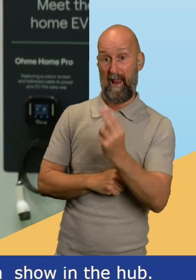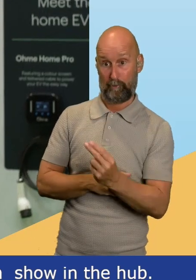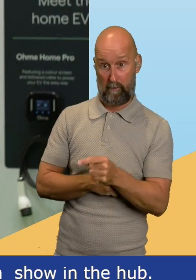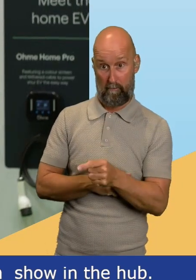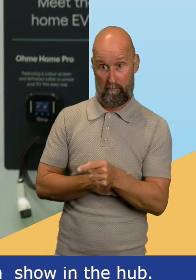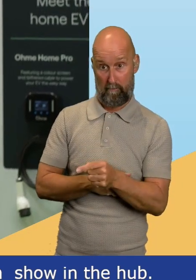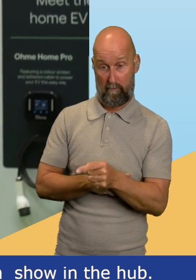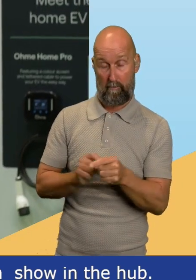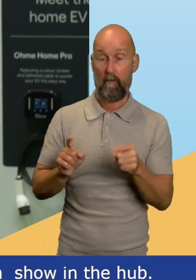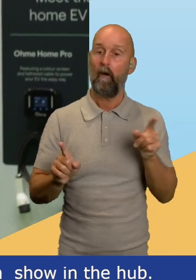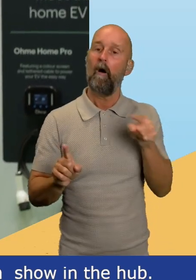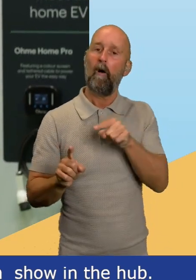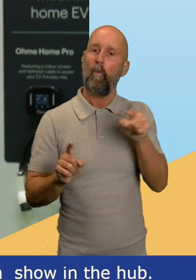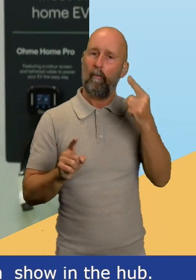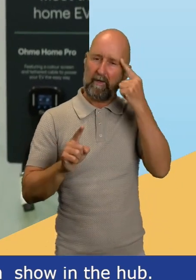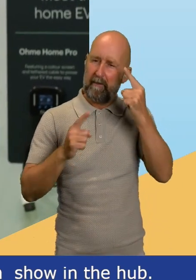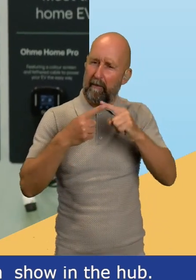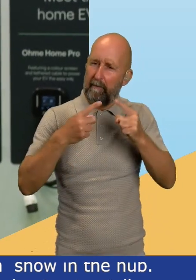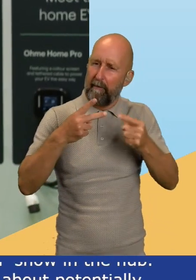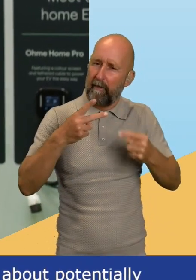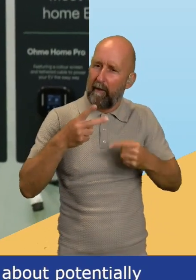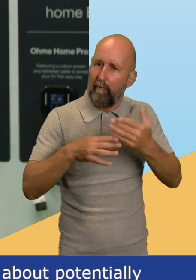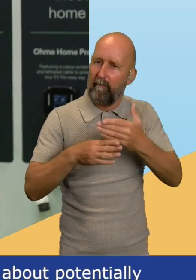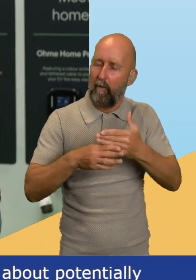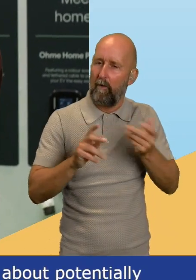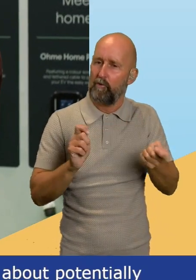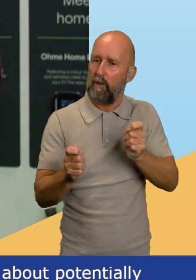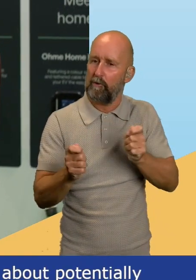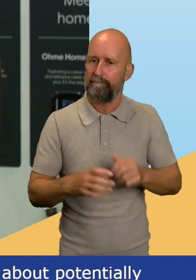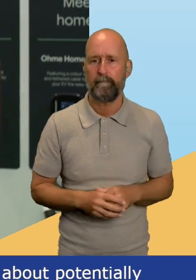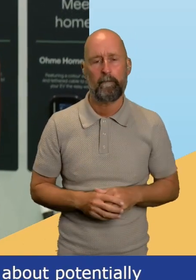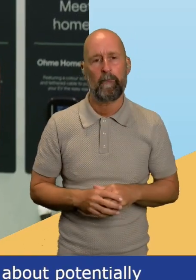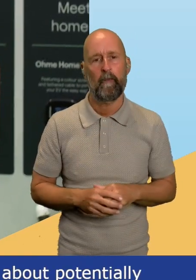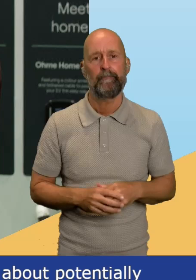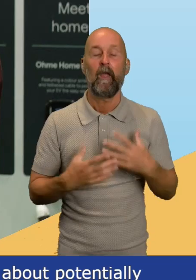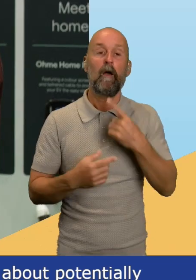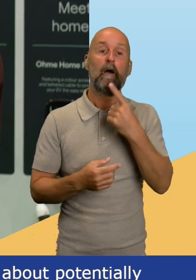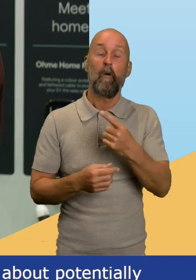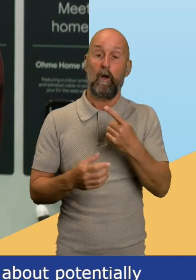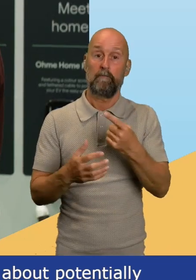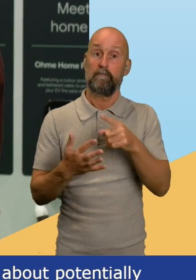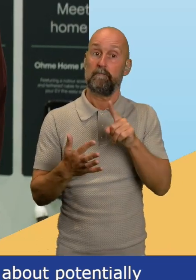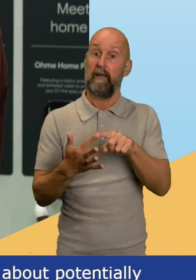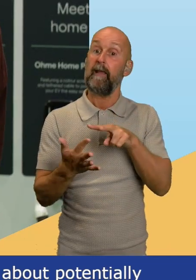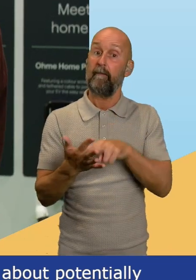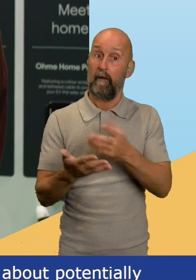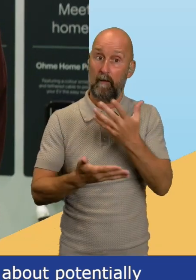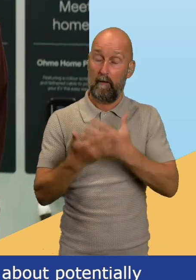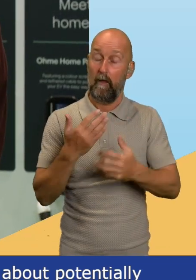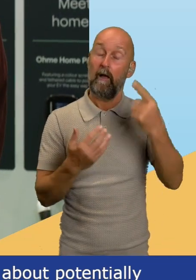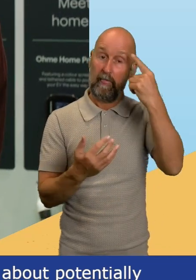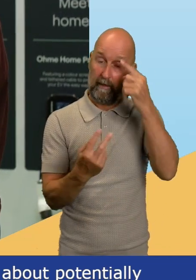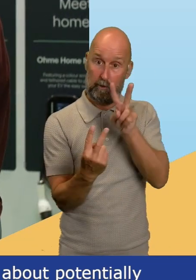of considerations are they going to have to think about? So I say to people talking about EV for the first time, think about two